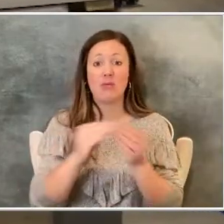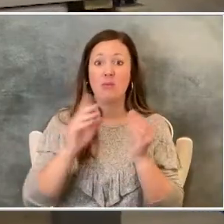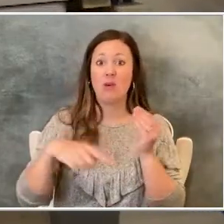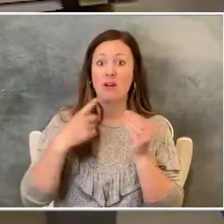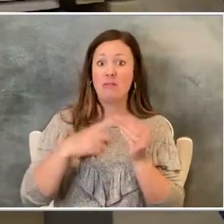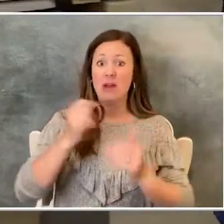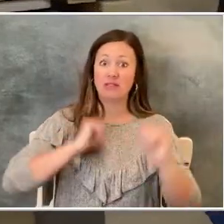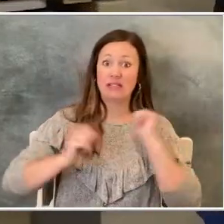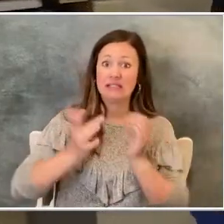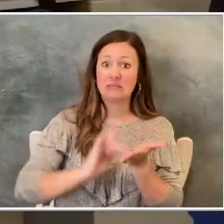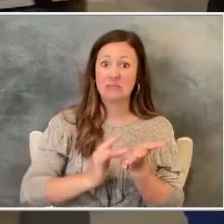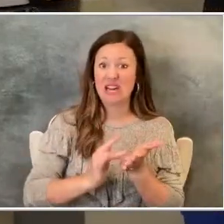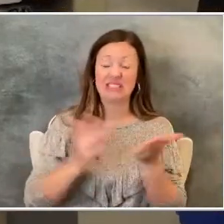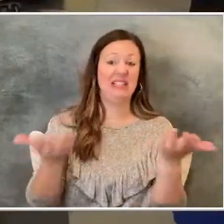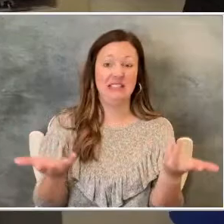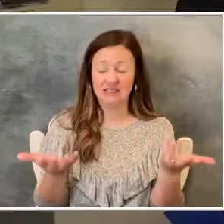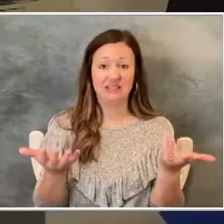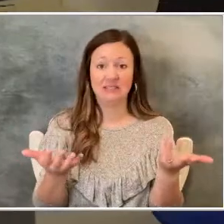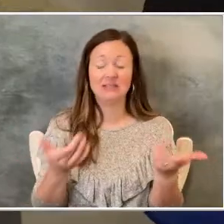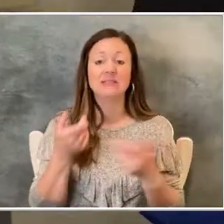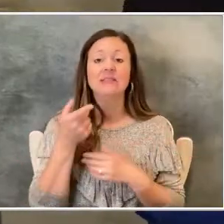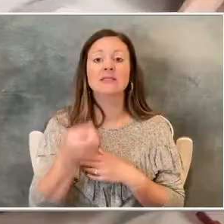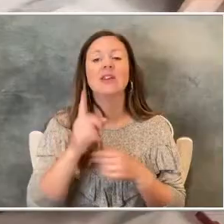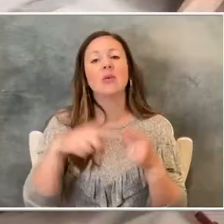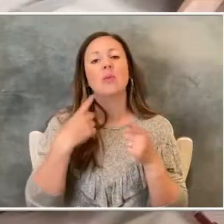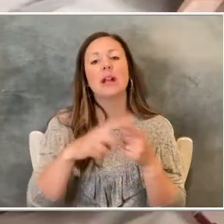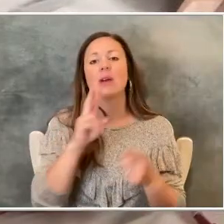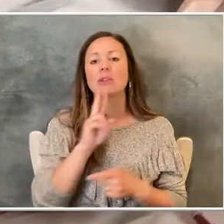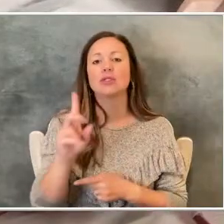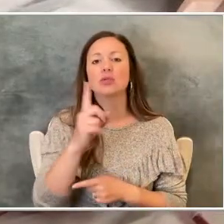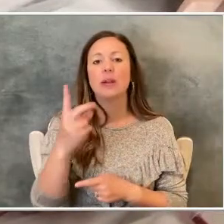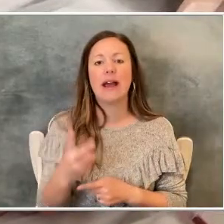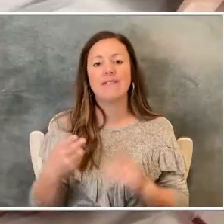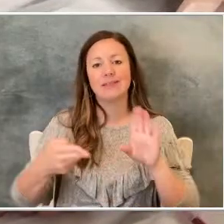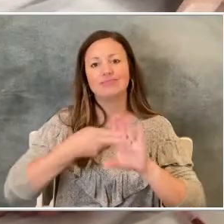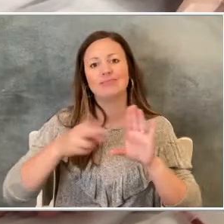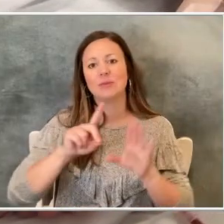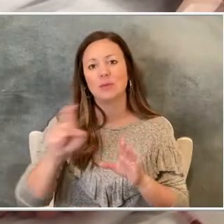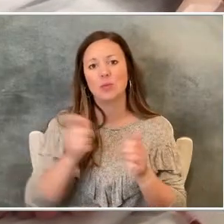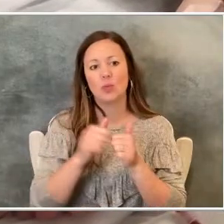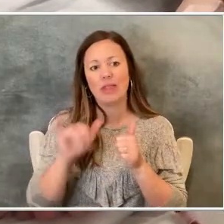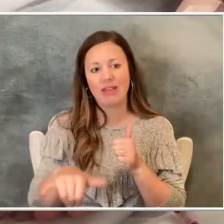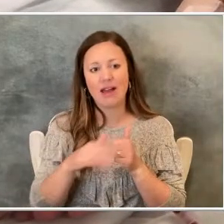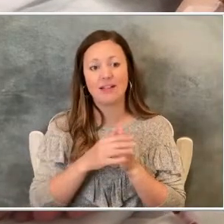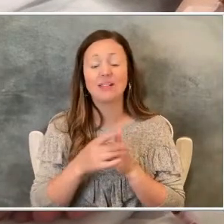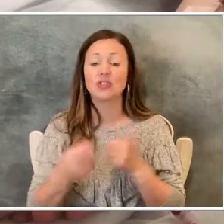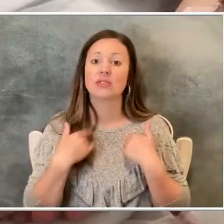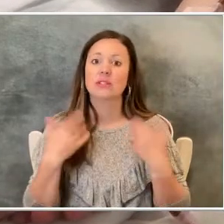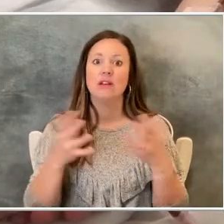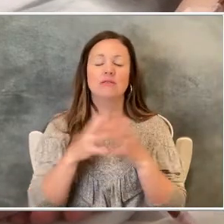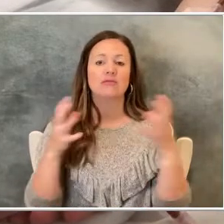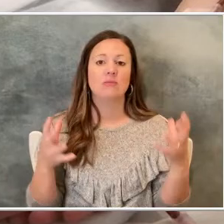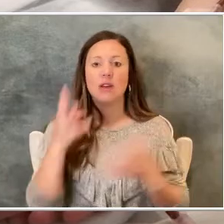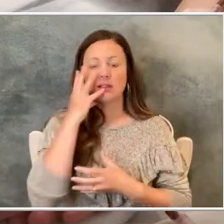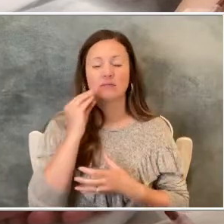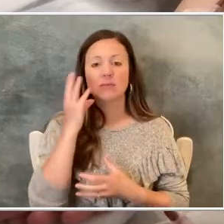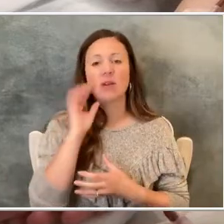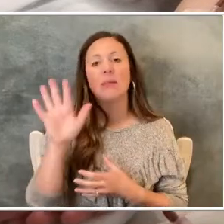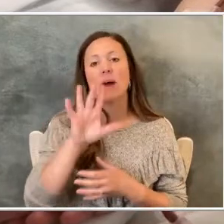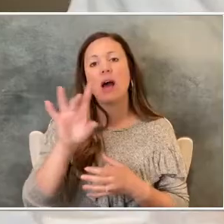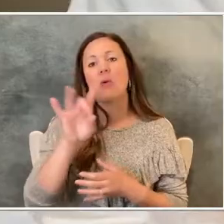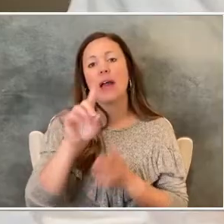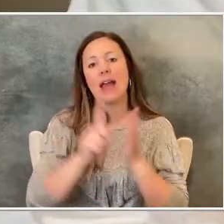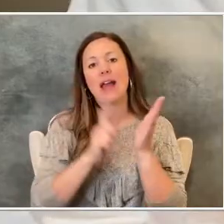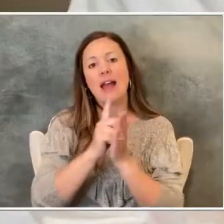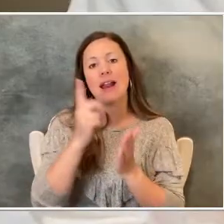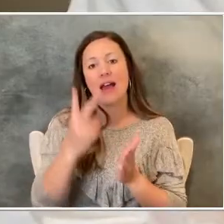should. When I was 2.5, I got diagnosed with it. She's had plenty of first-hand experience. It's about 8.5 hours